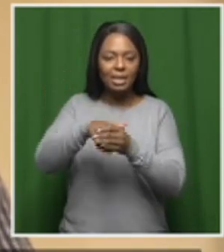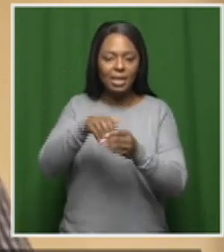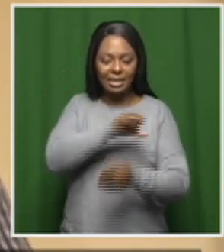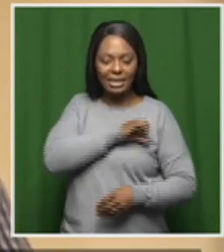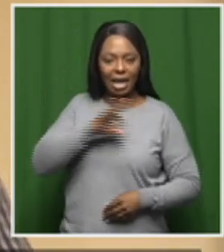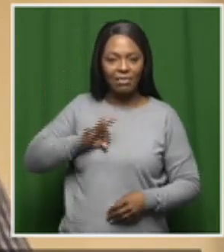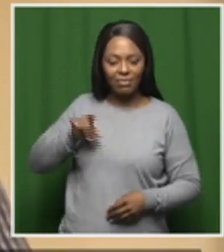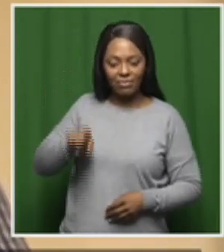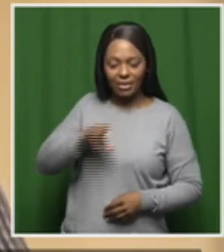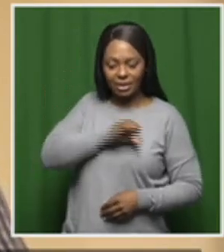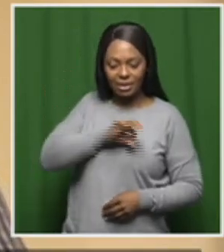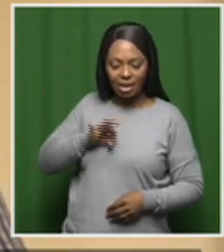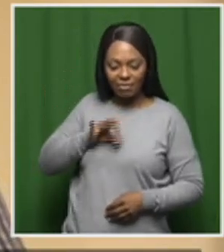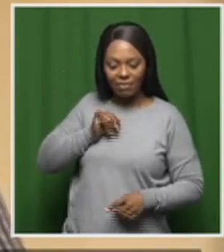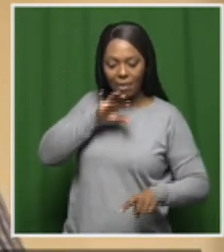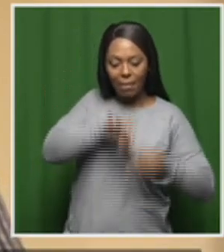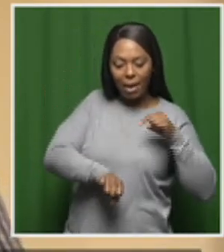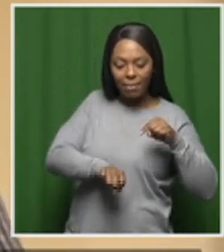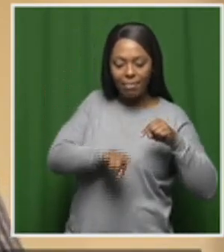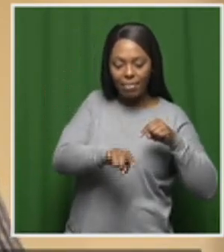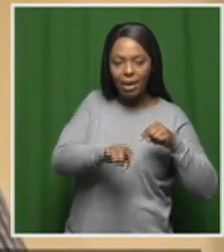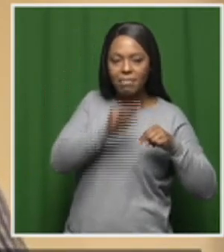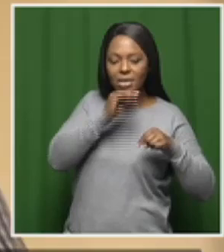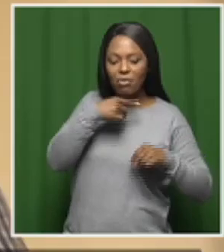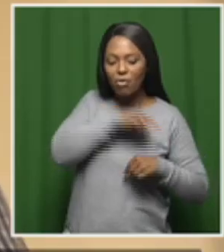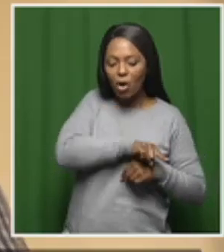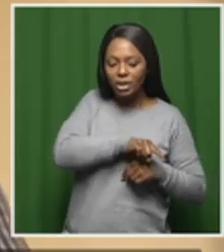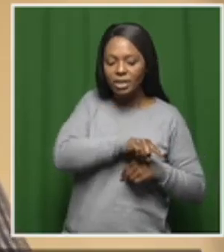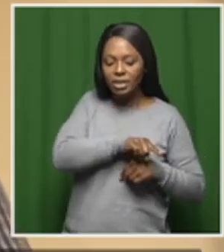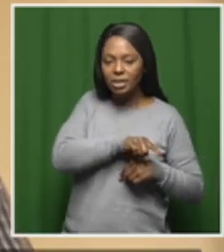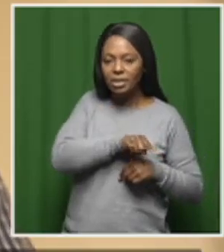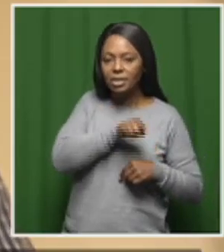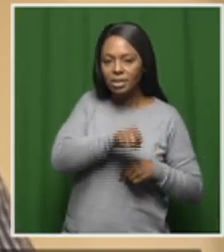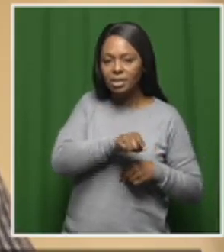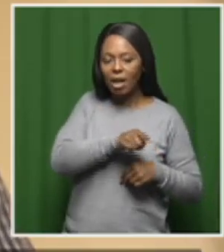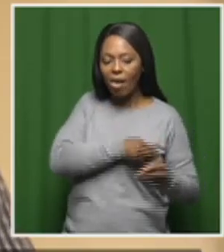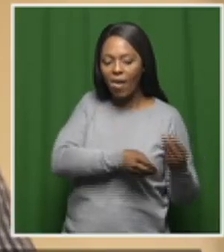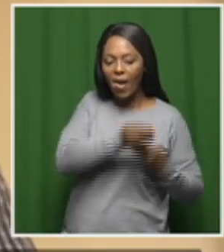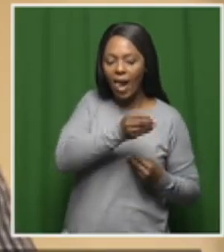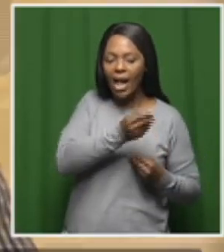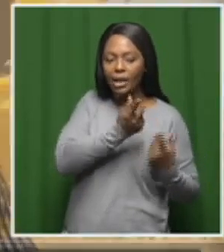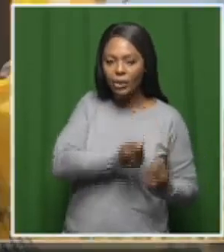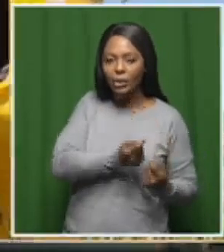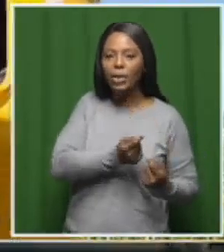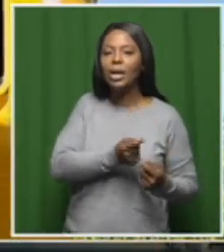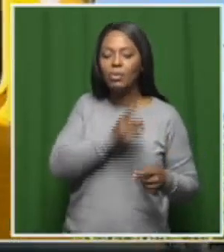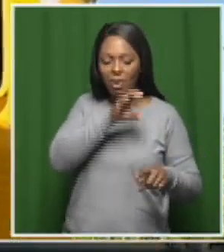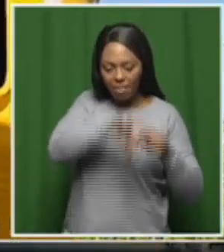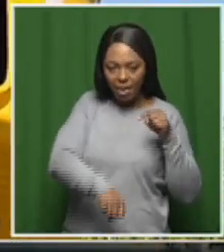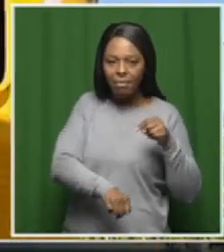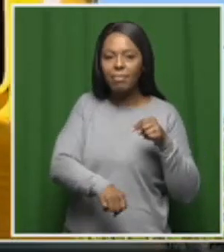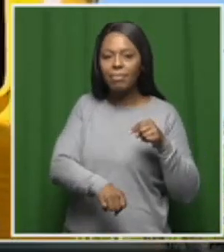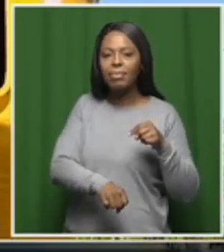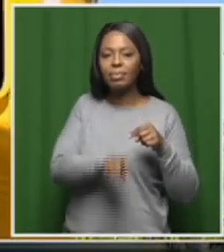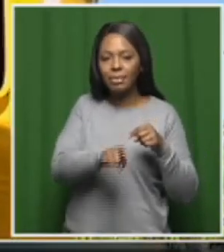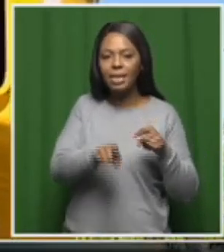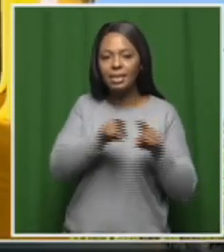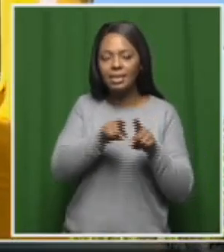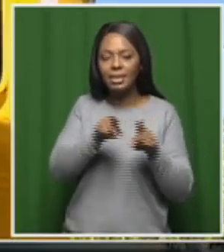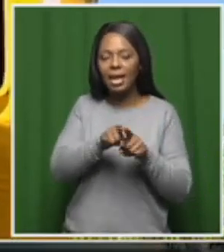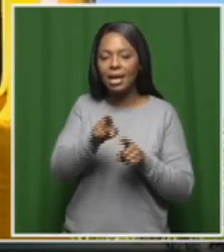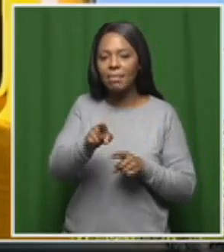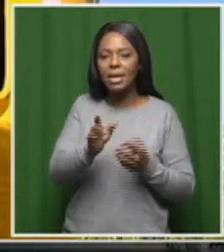that we are found to be doing fraud, as much as our field services are also being caught